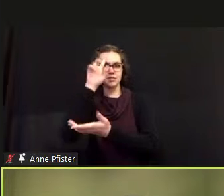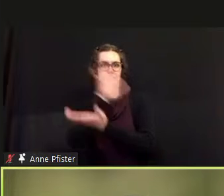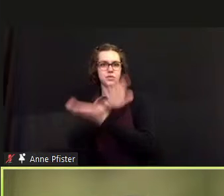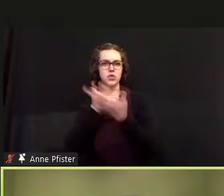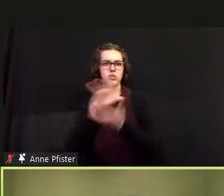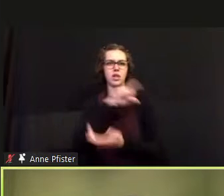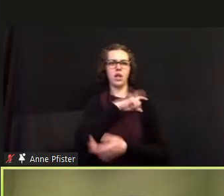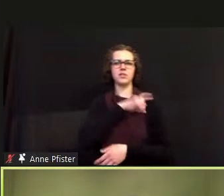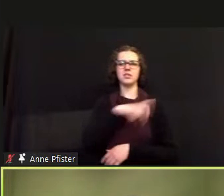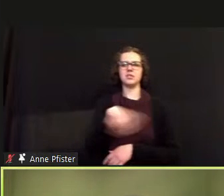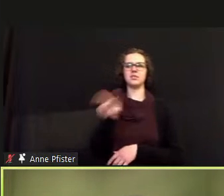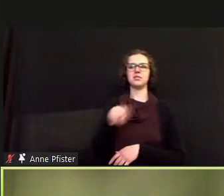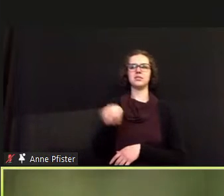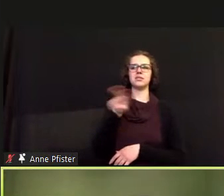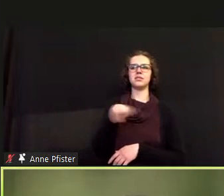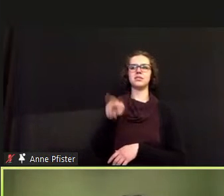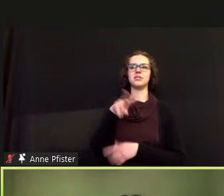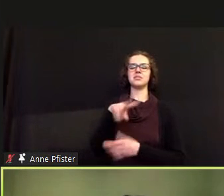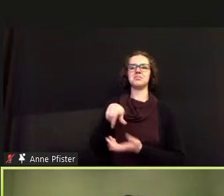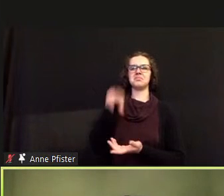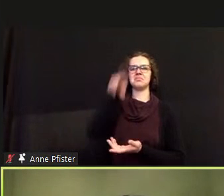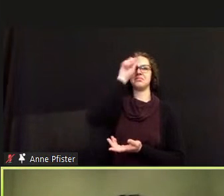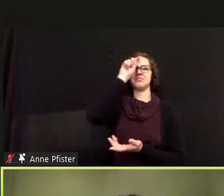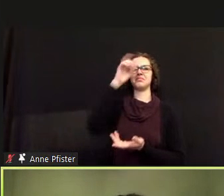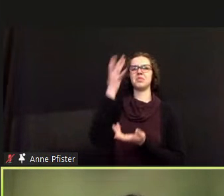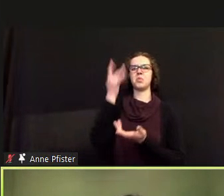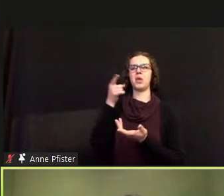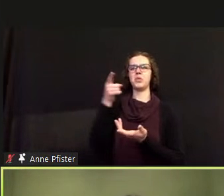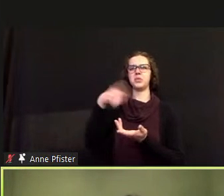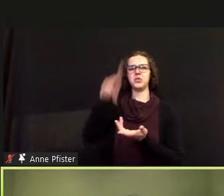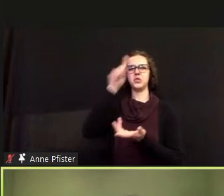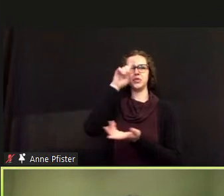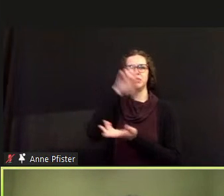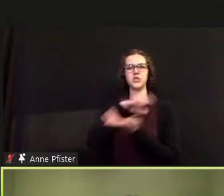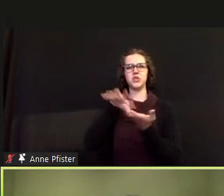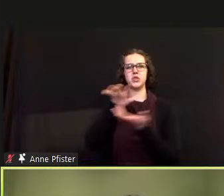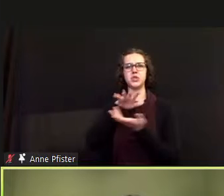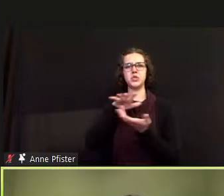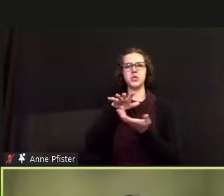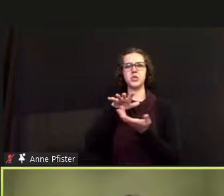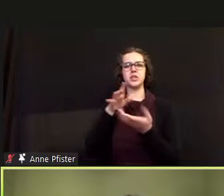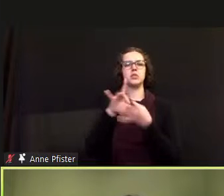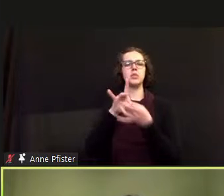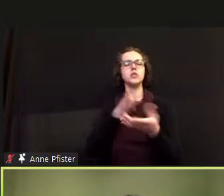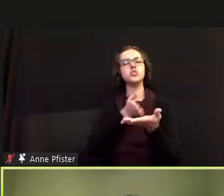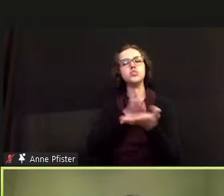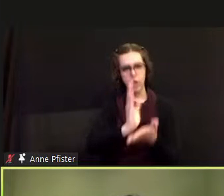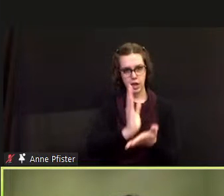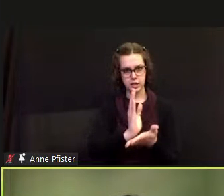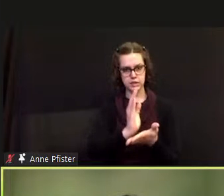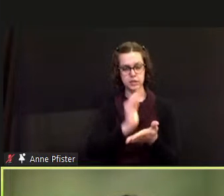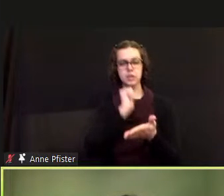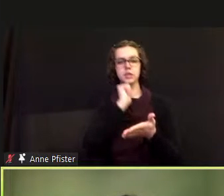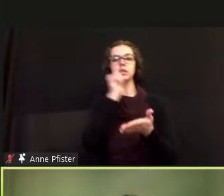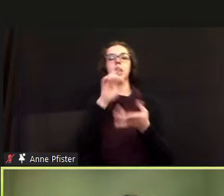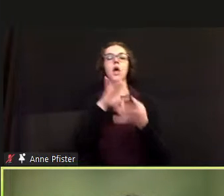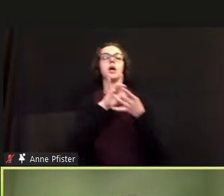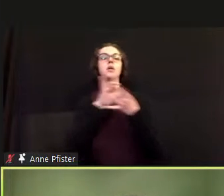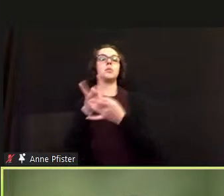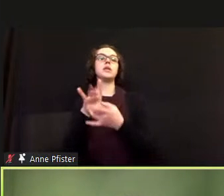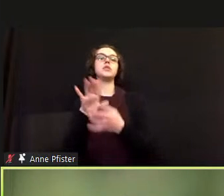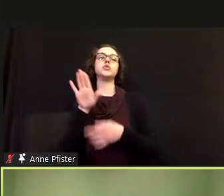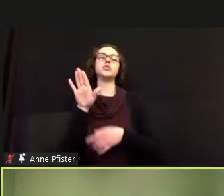did not, took this questioning about why he would remain silent as being about the rights, rather than about